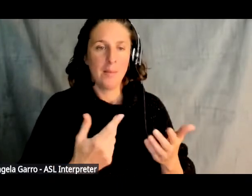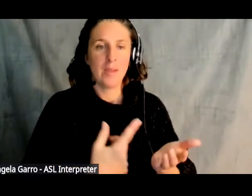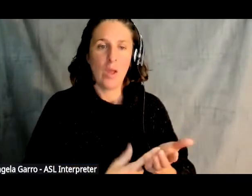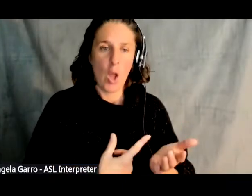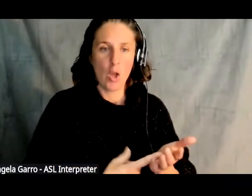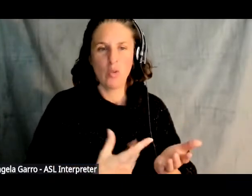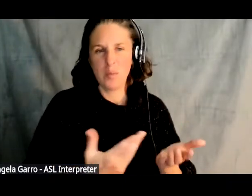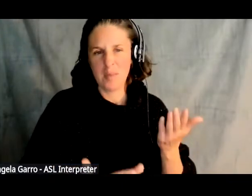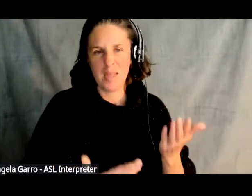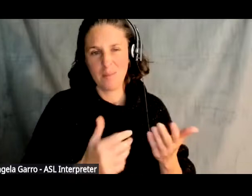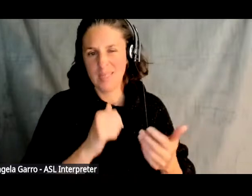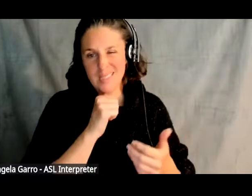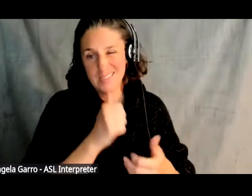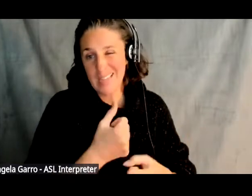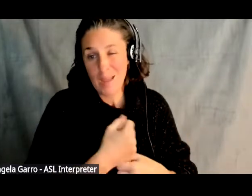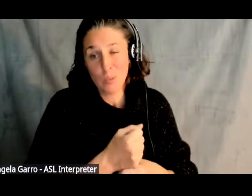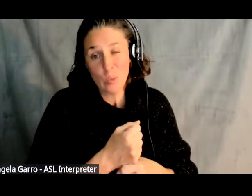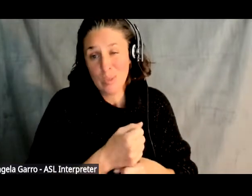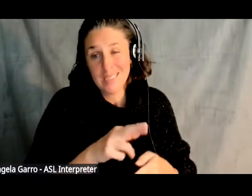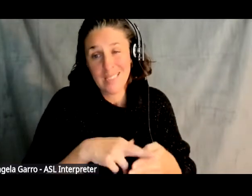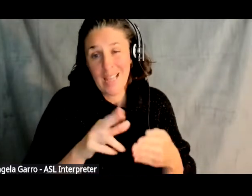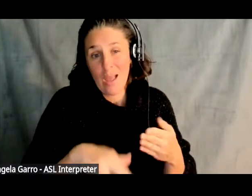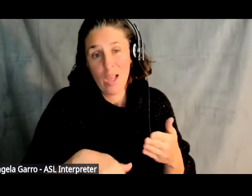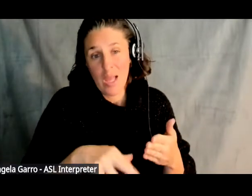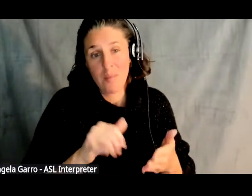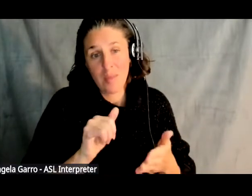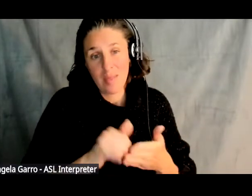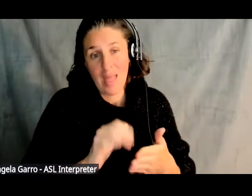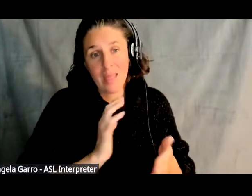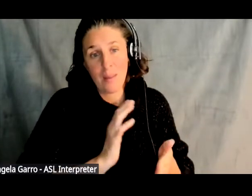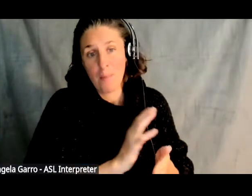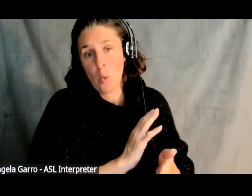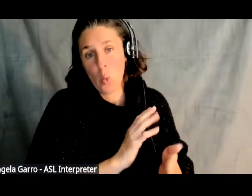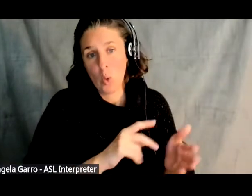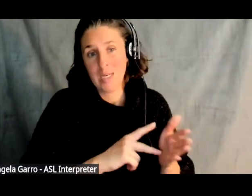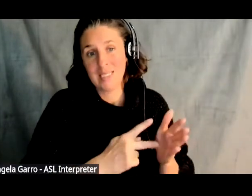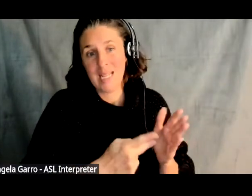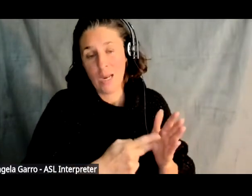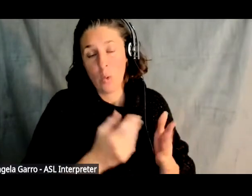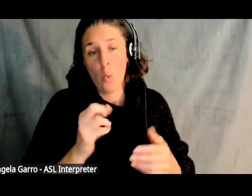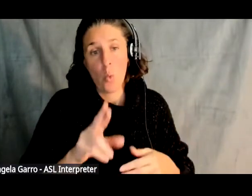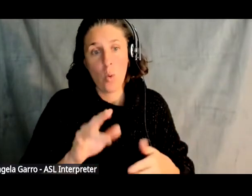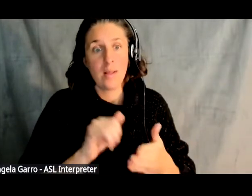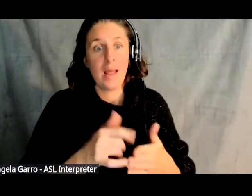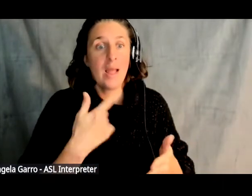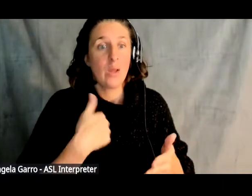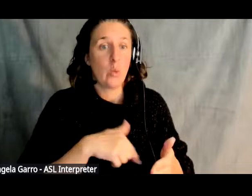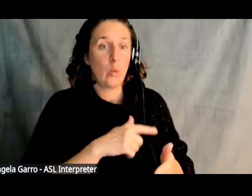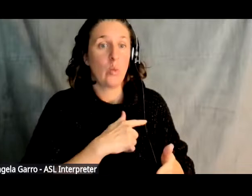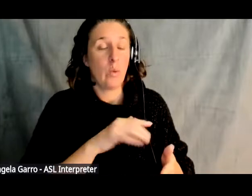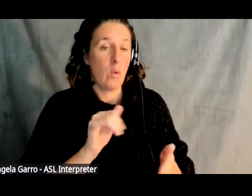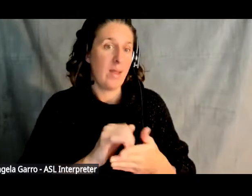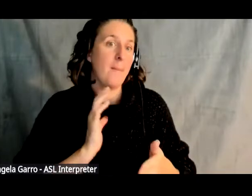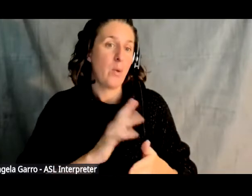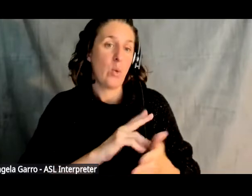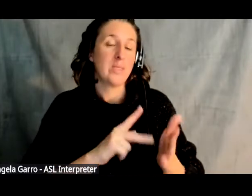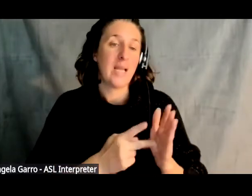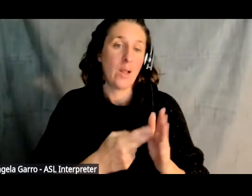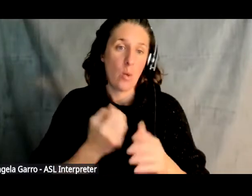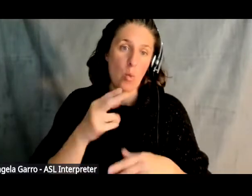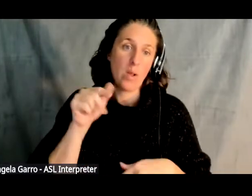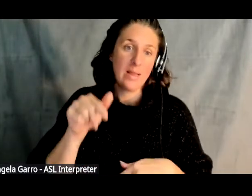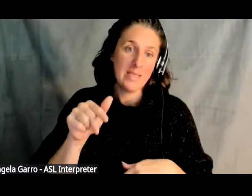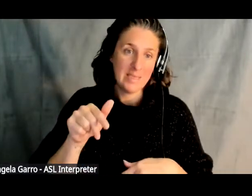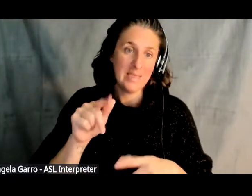it's maybe not producing the outcomes that Yeah. the board intended, Right. or that we that board intended or that this governance